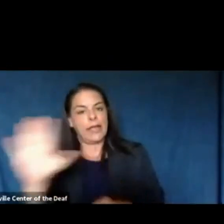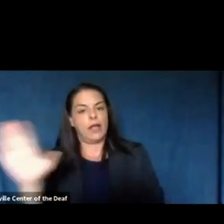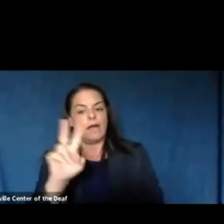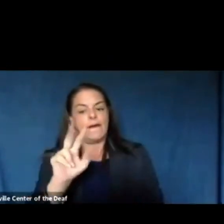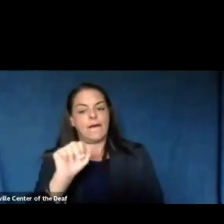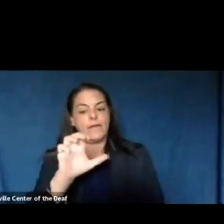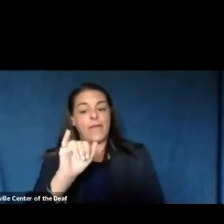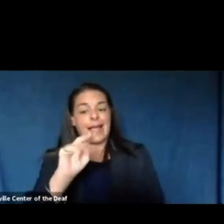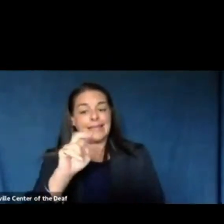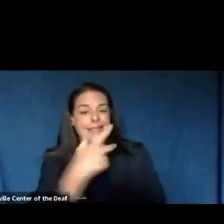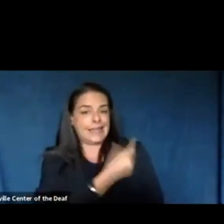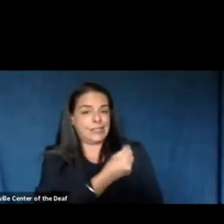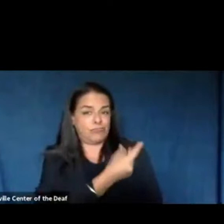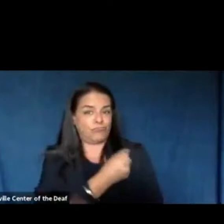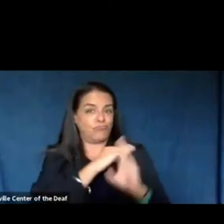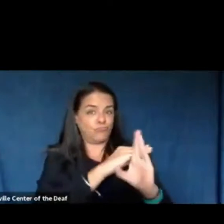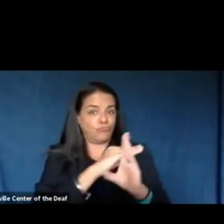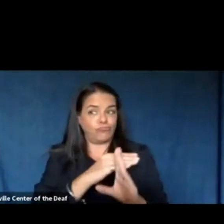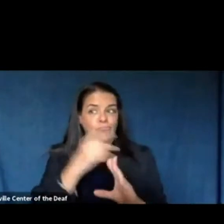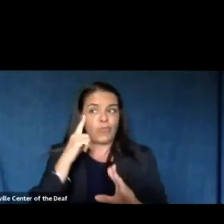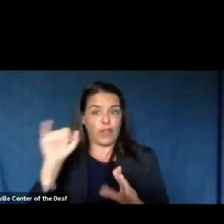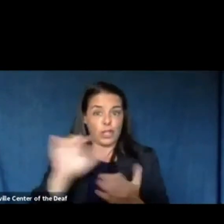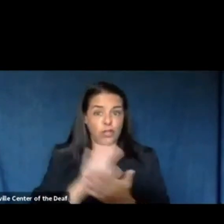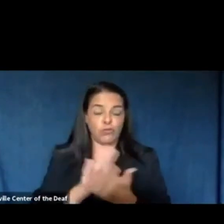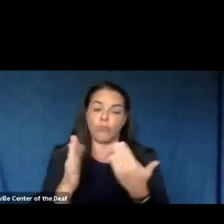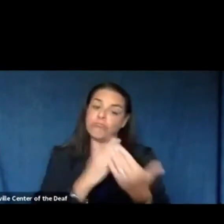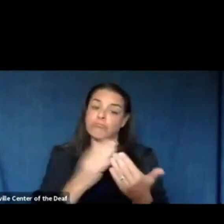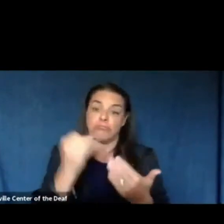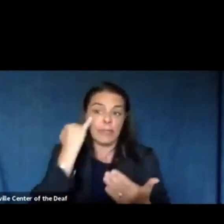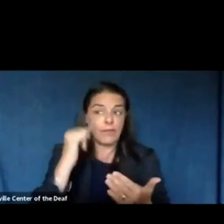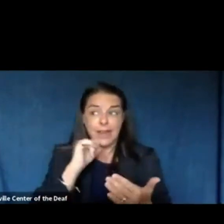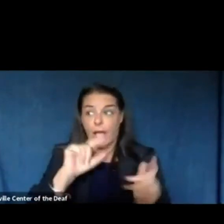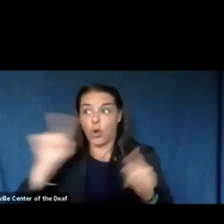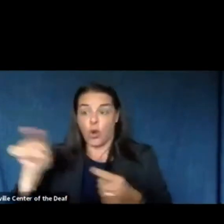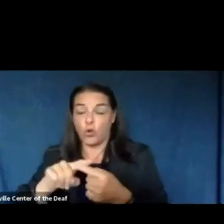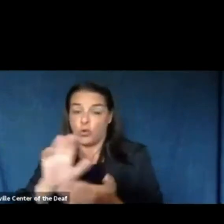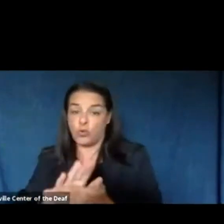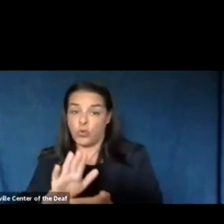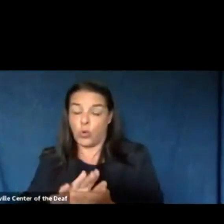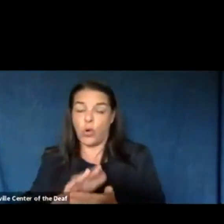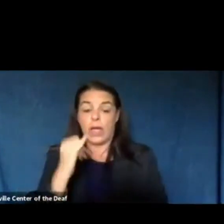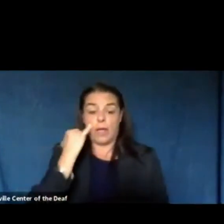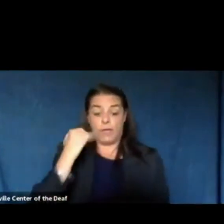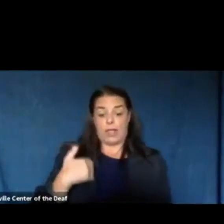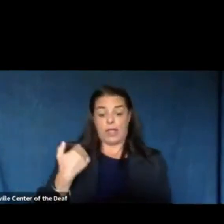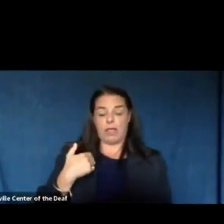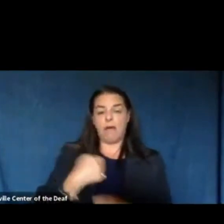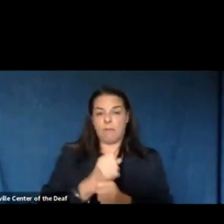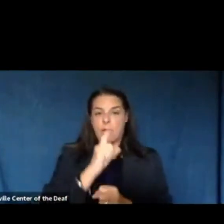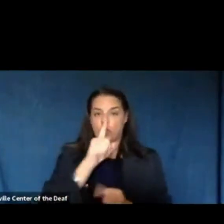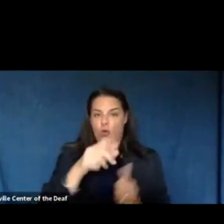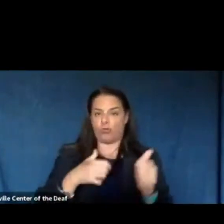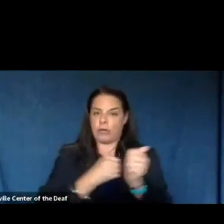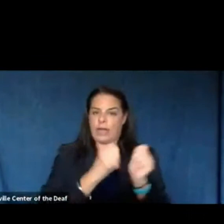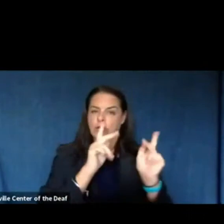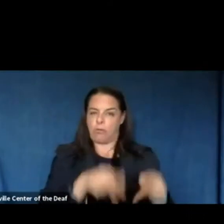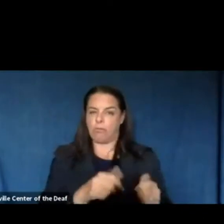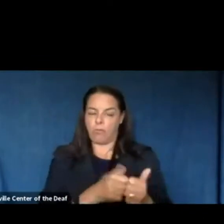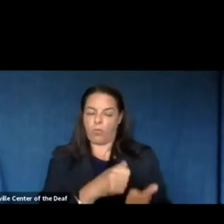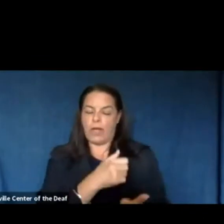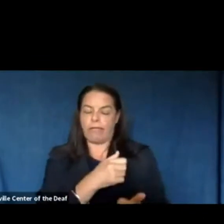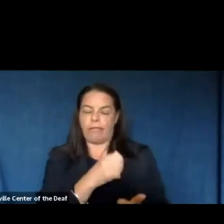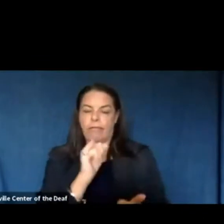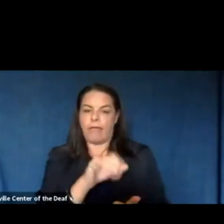need for that. And even if they're not going to school, if they're younger, to make sure you're staying up with the vaccines. We don't want to add other